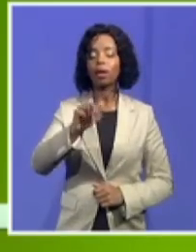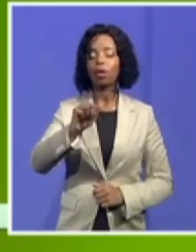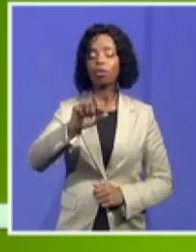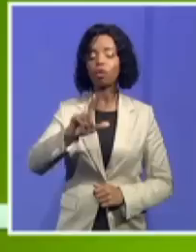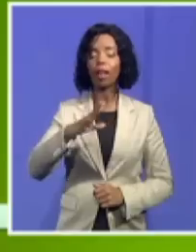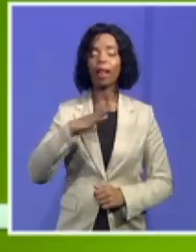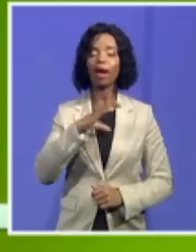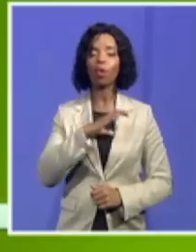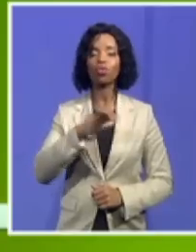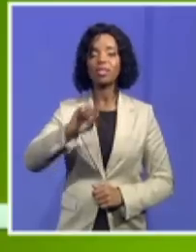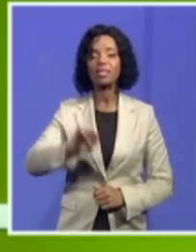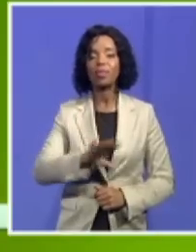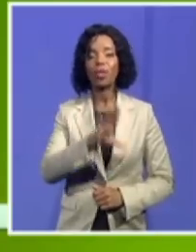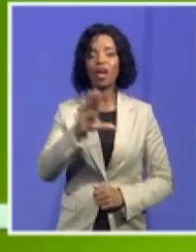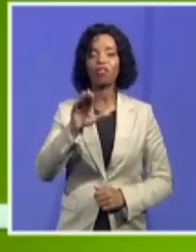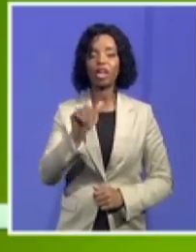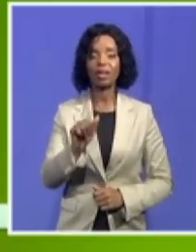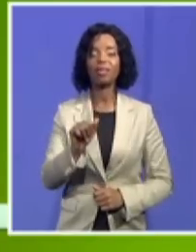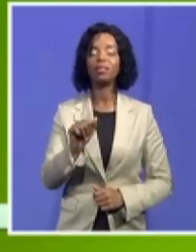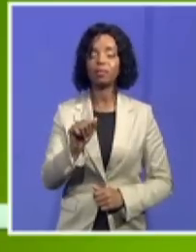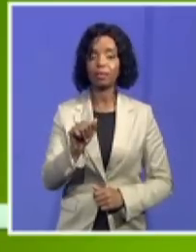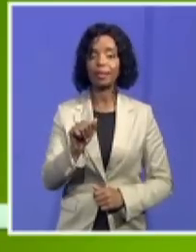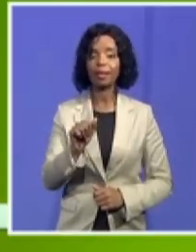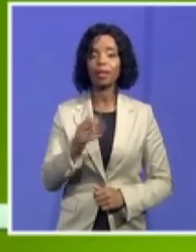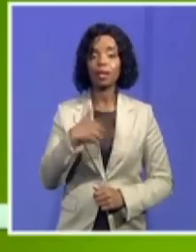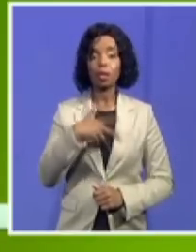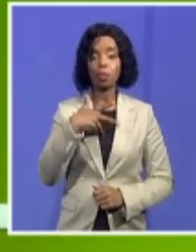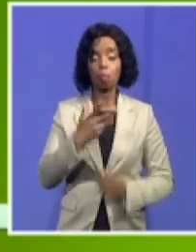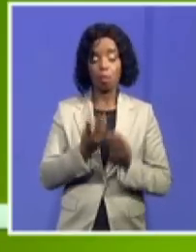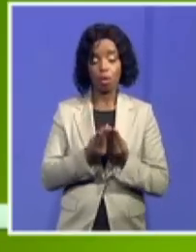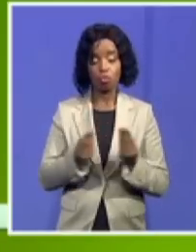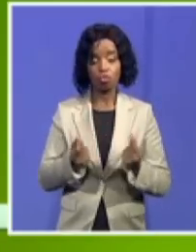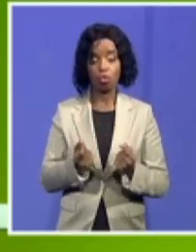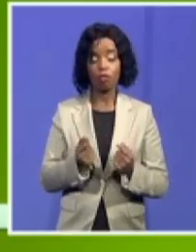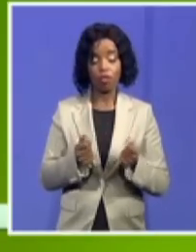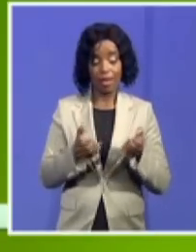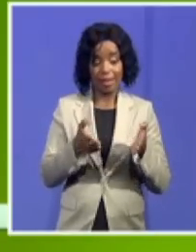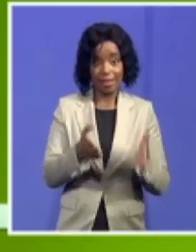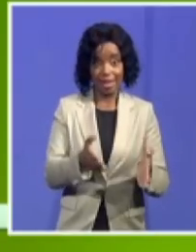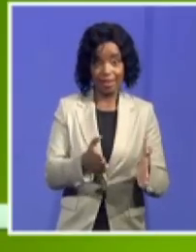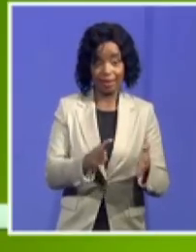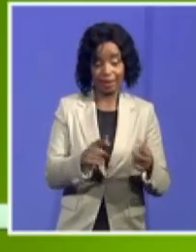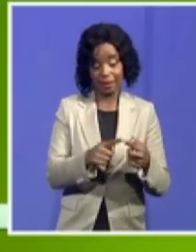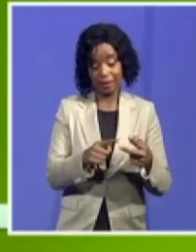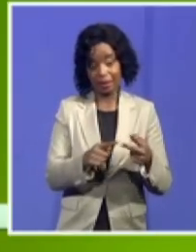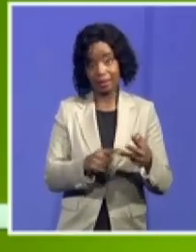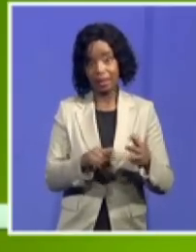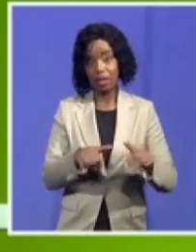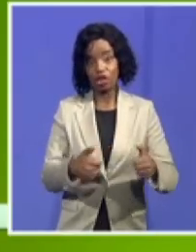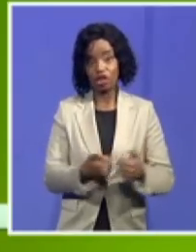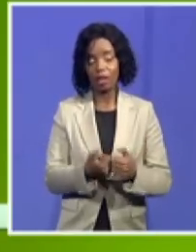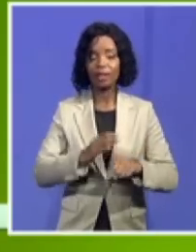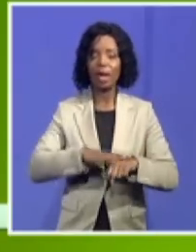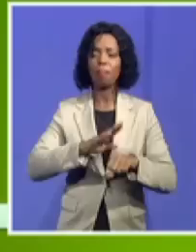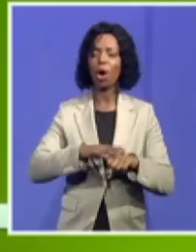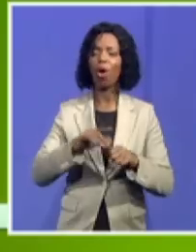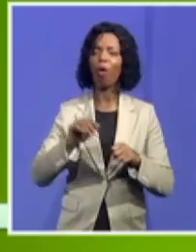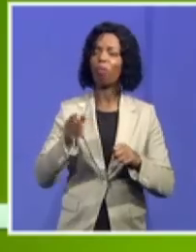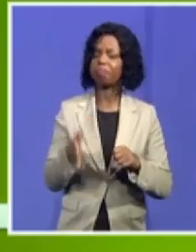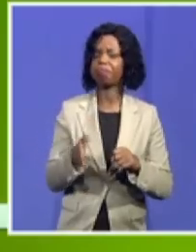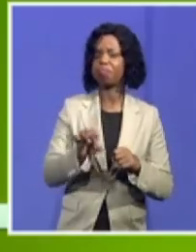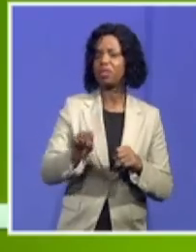to resolve these and many other challenges that are facing the industry. And this is where the collaboration